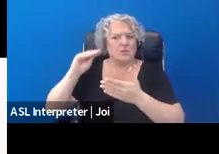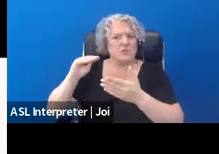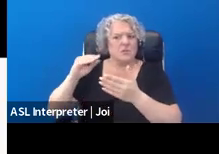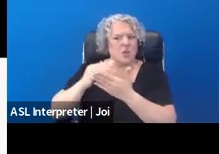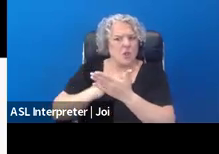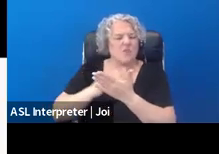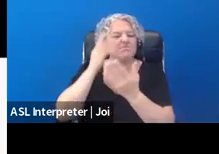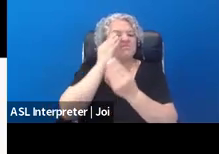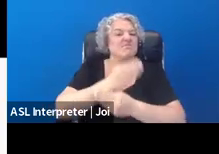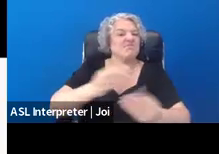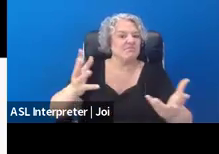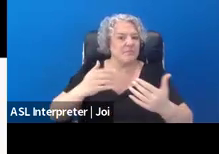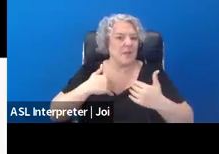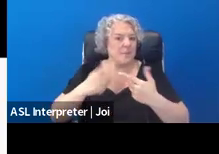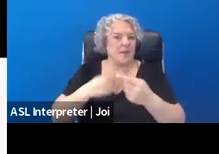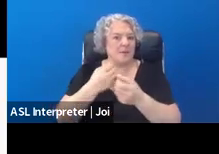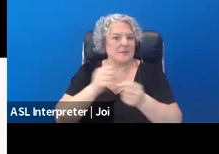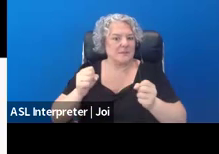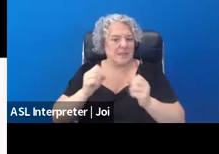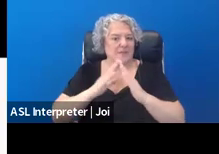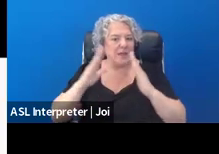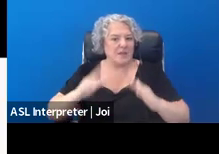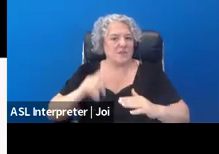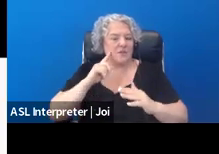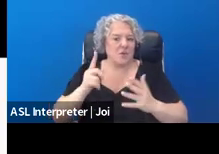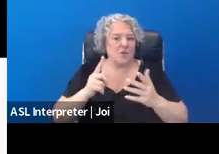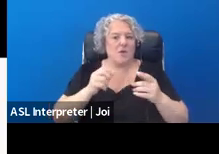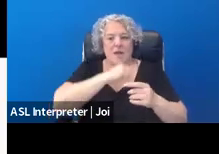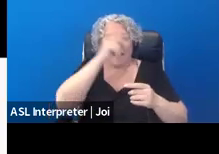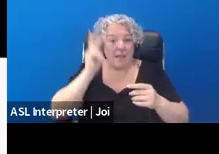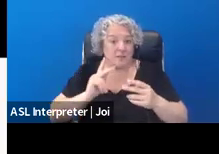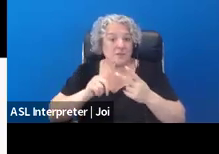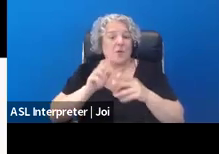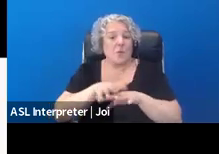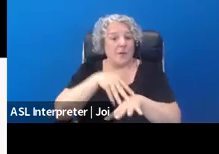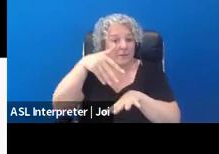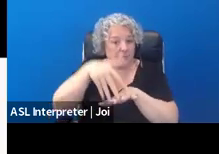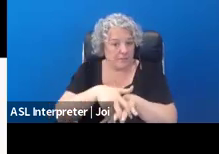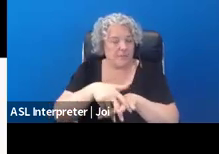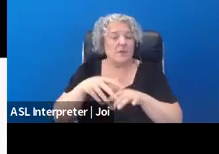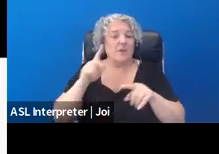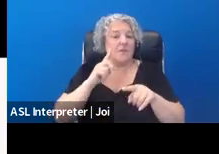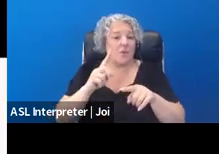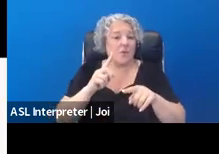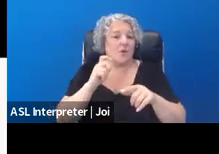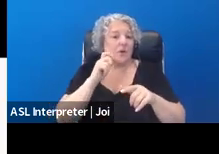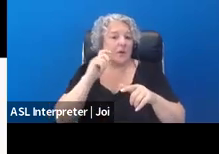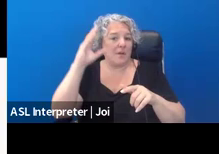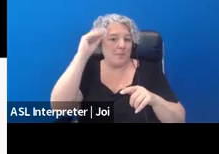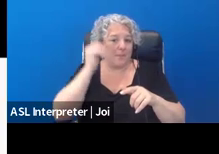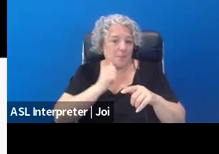Workgroup on safe housing for American Indian and Alaska Native survivors of gender-based violence. We